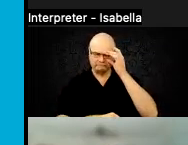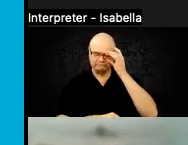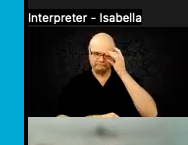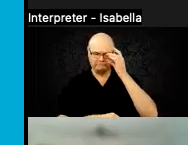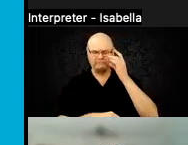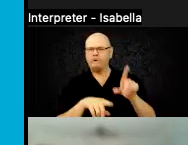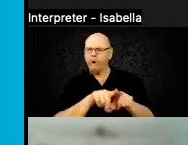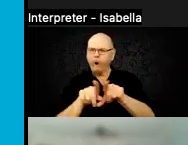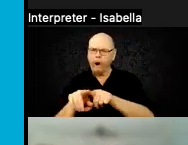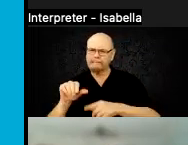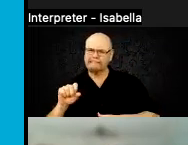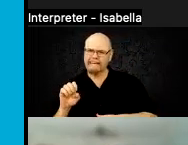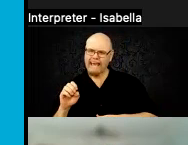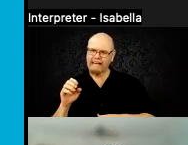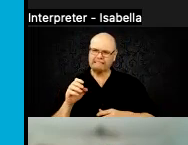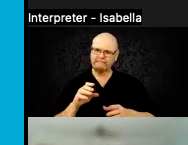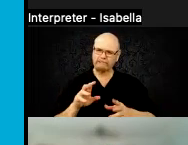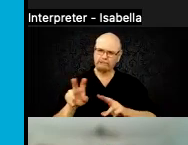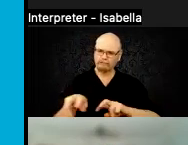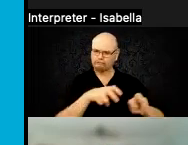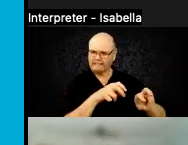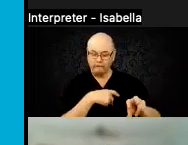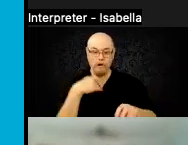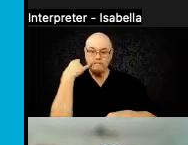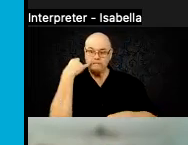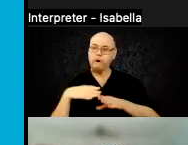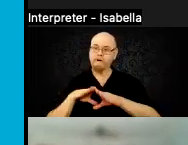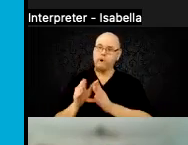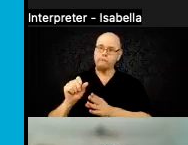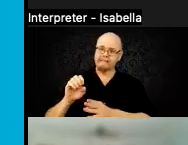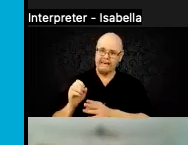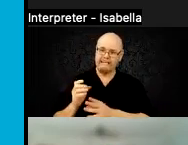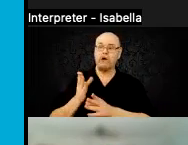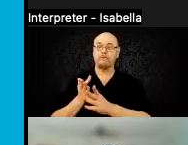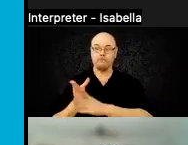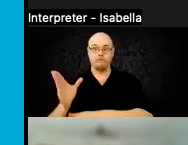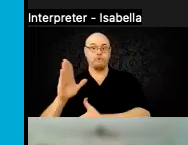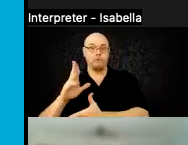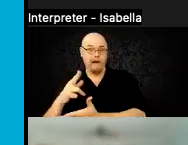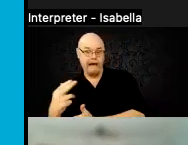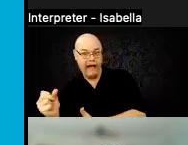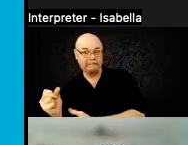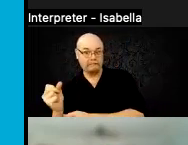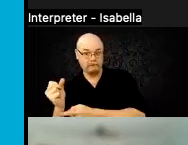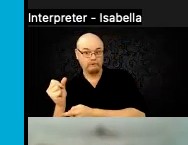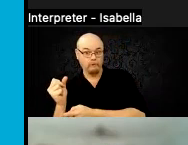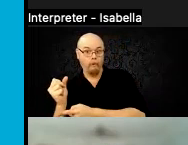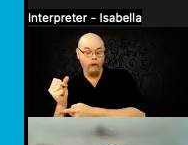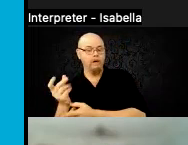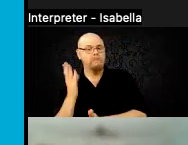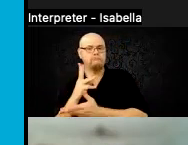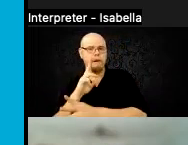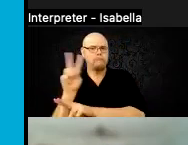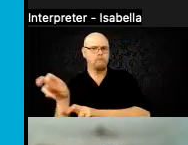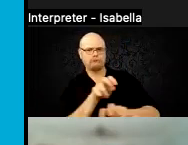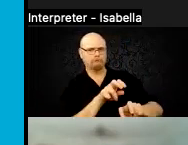So if your child has a DRS case open and they're working with a counselor through high school, there's a good chance that their case is then going to be transferred to an